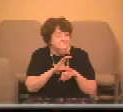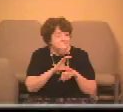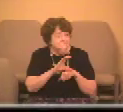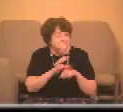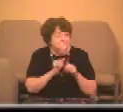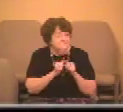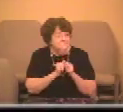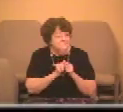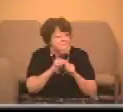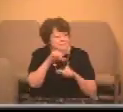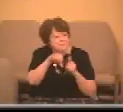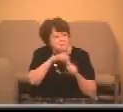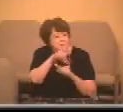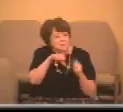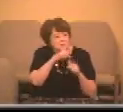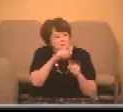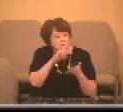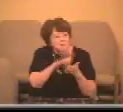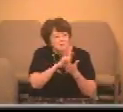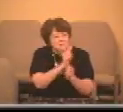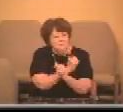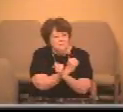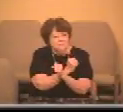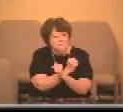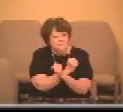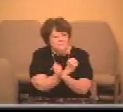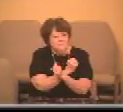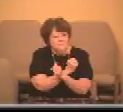Franklin, relationships that work